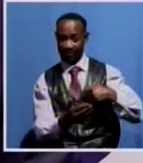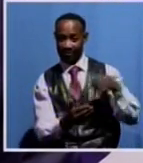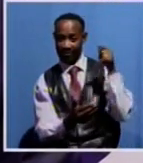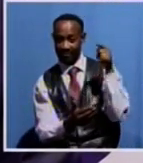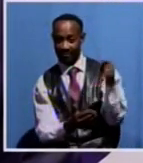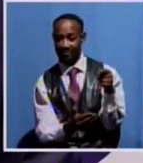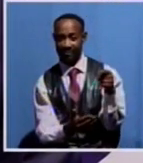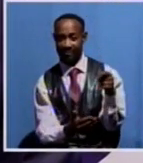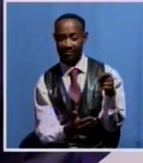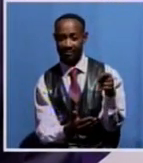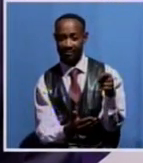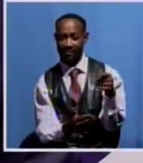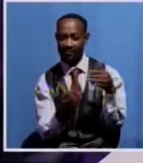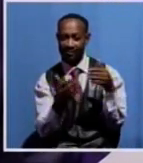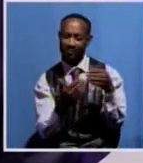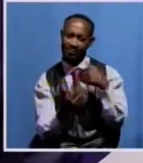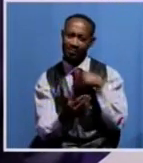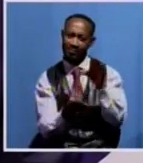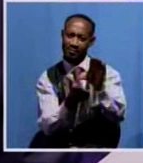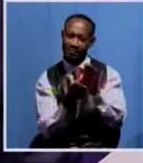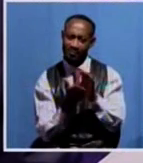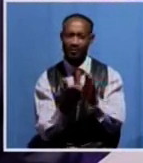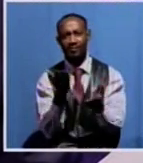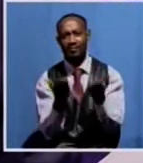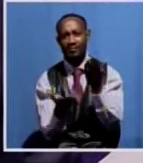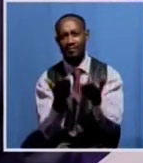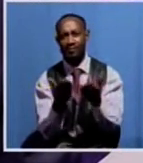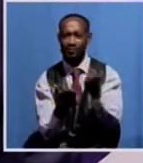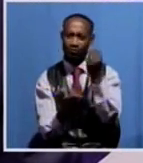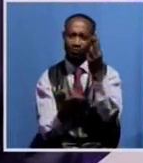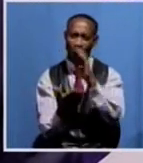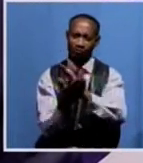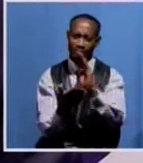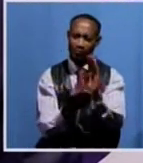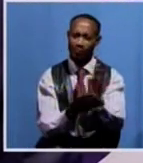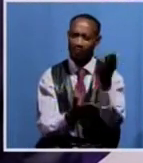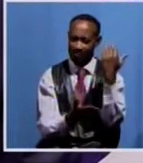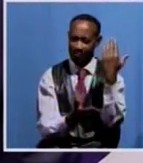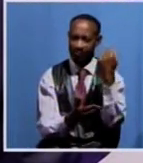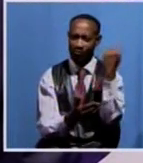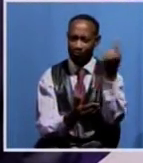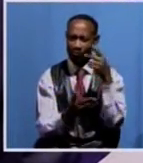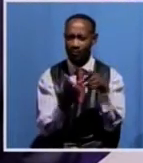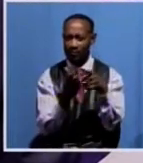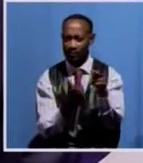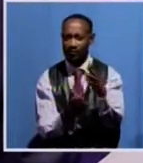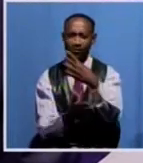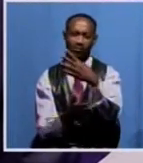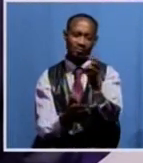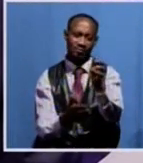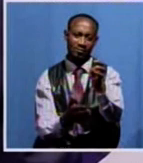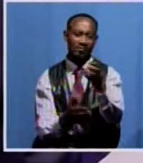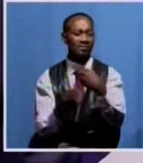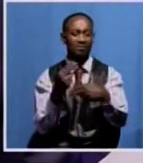portfolio of close to 12 billion, I think, at the time, even when you pay your 400, it's a drop in the